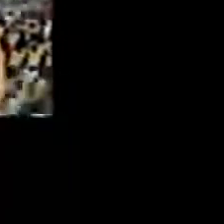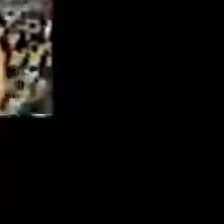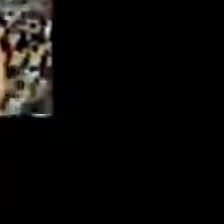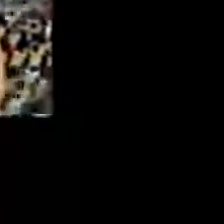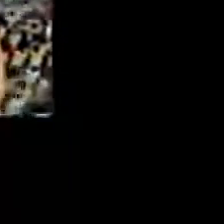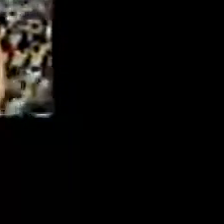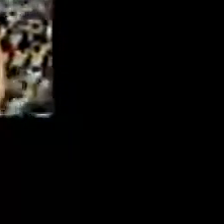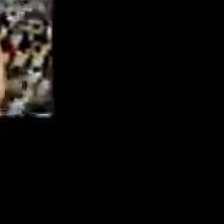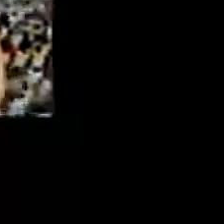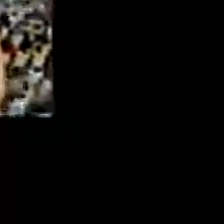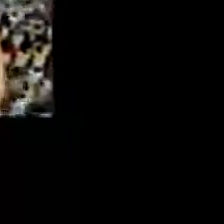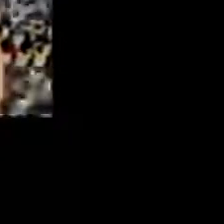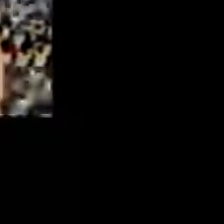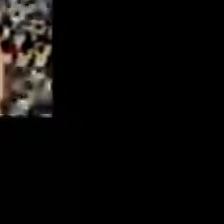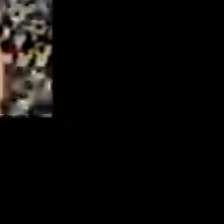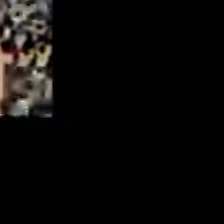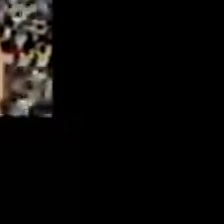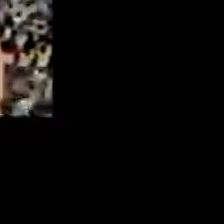so